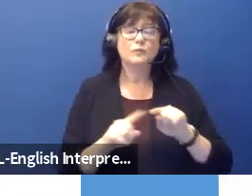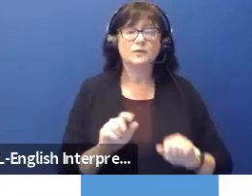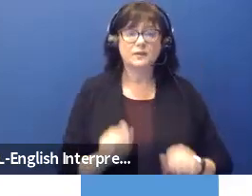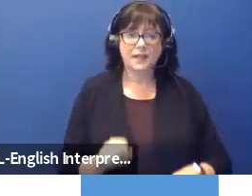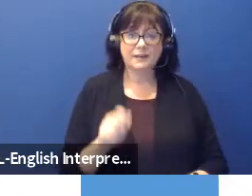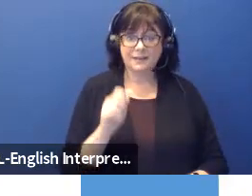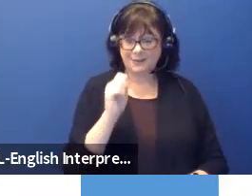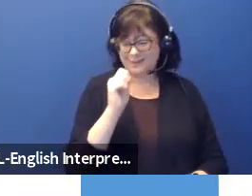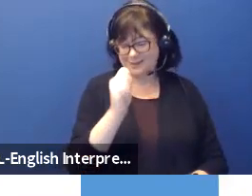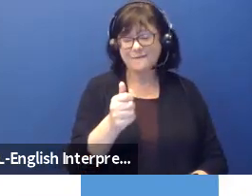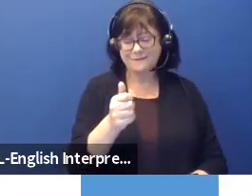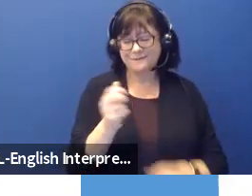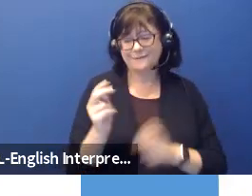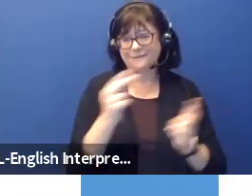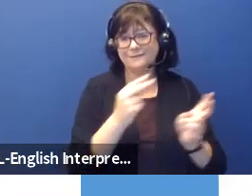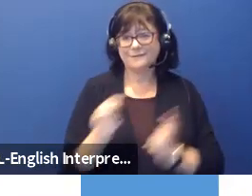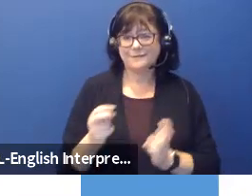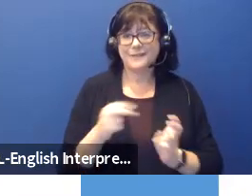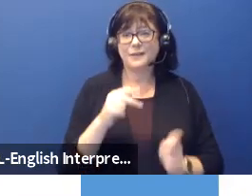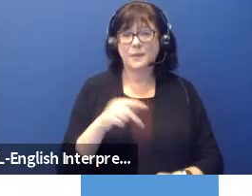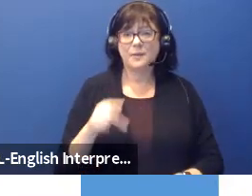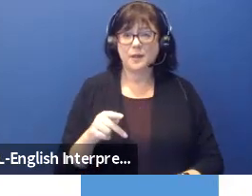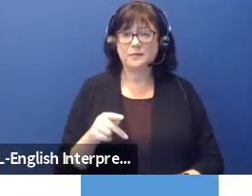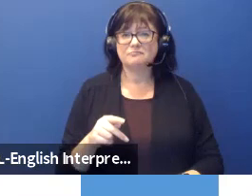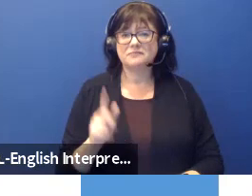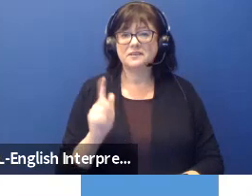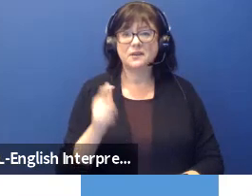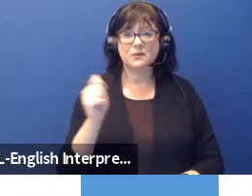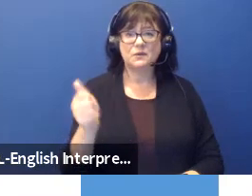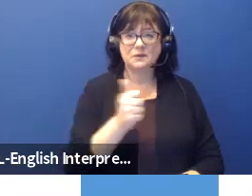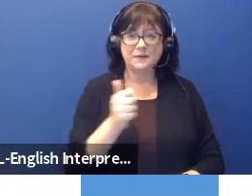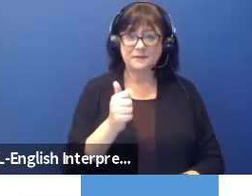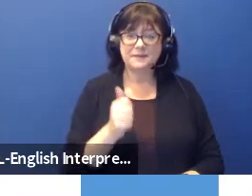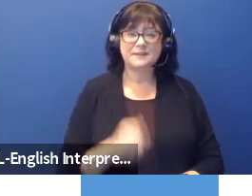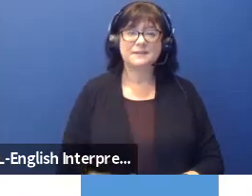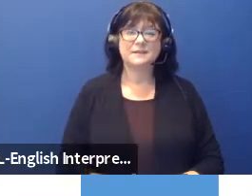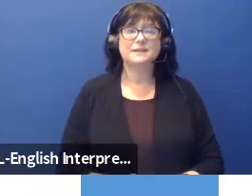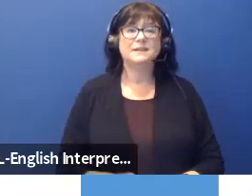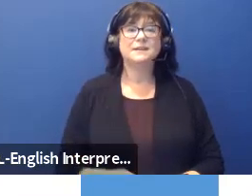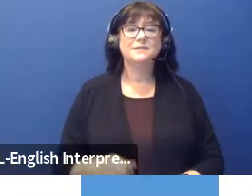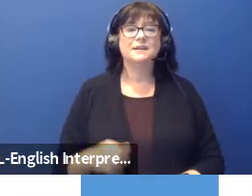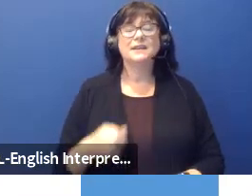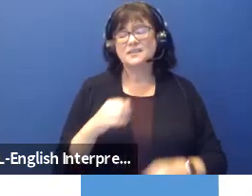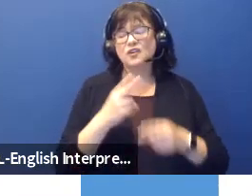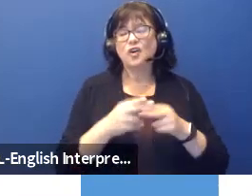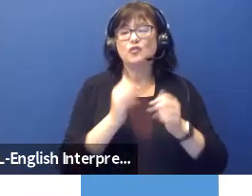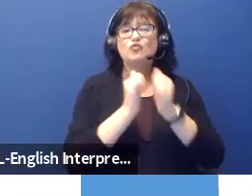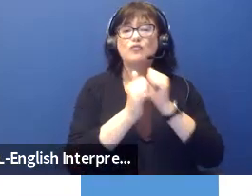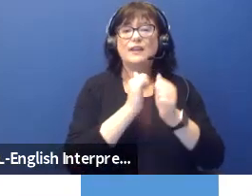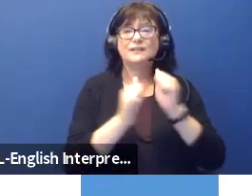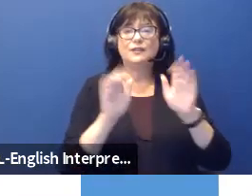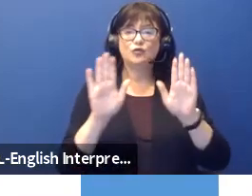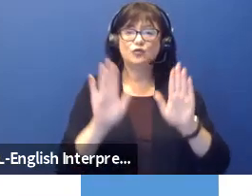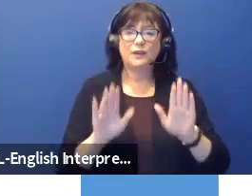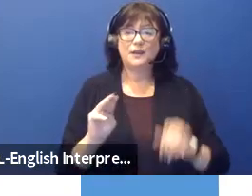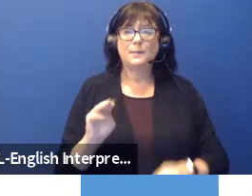But you're certainly welcome to look at them later. And Jackie says we call it the Great Milestone Race. Yes, in April. I think that's another good